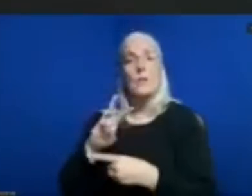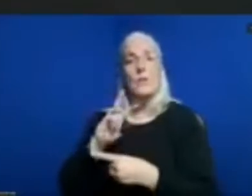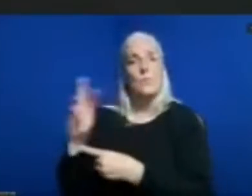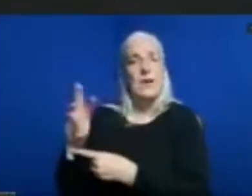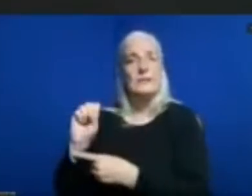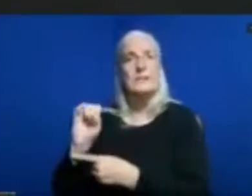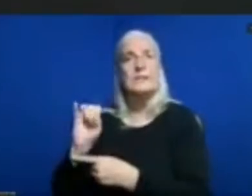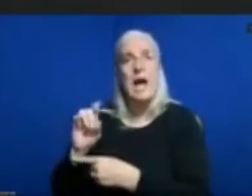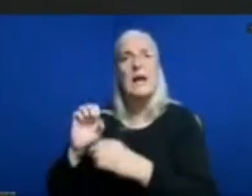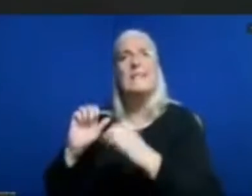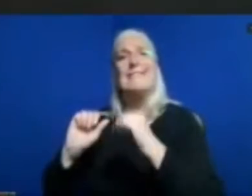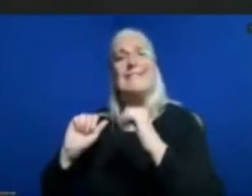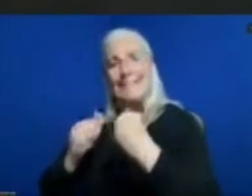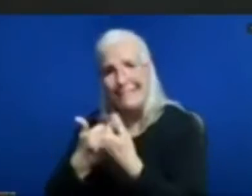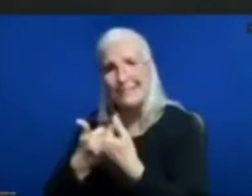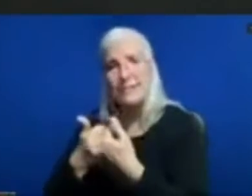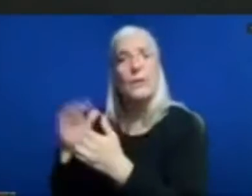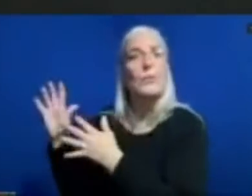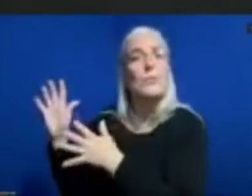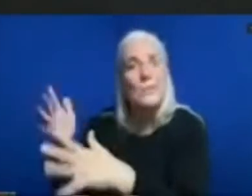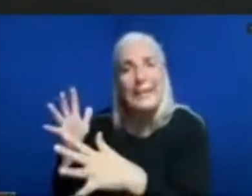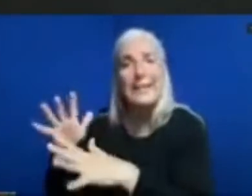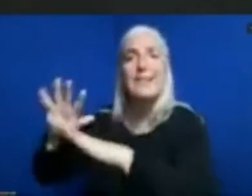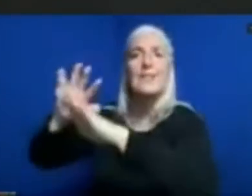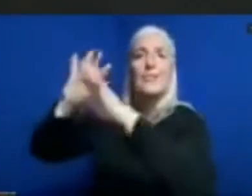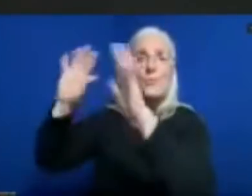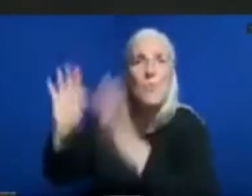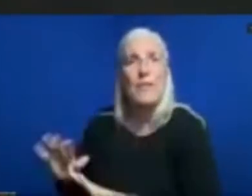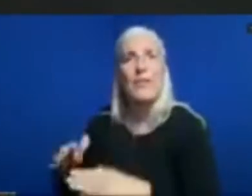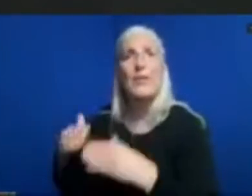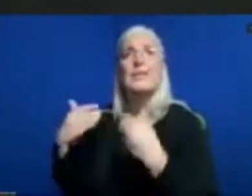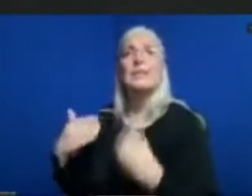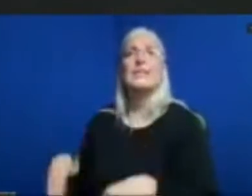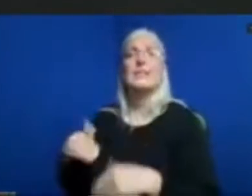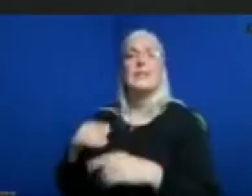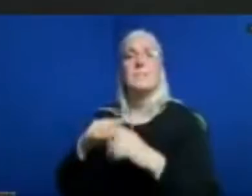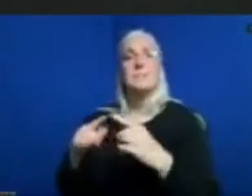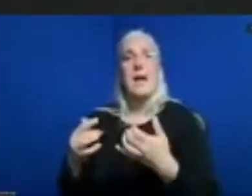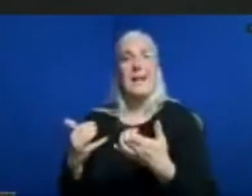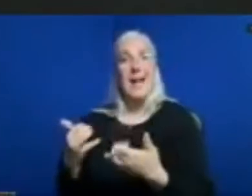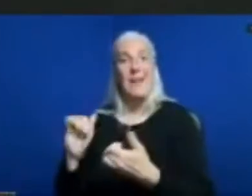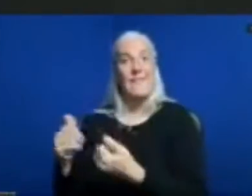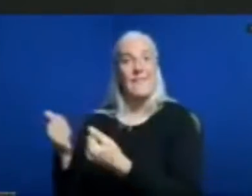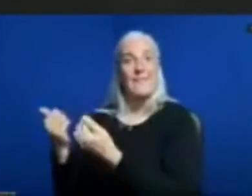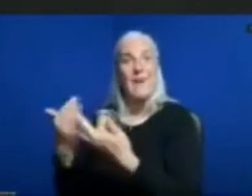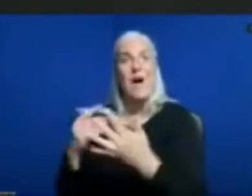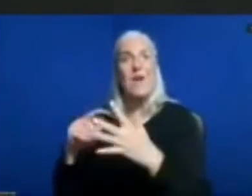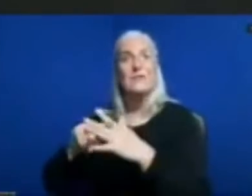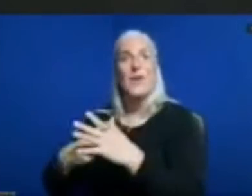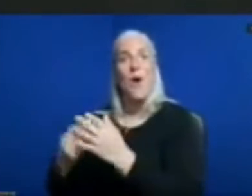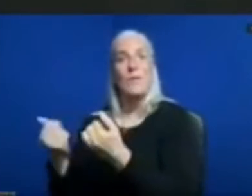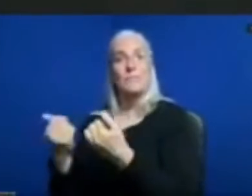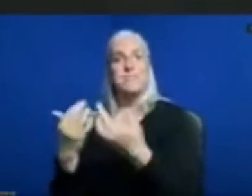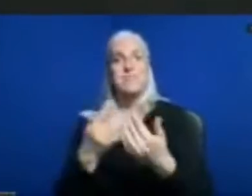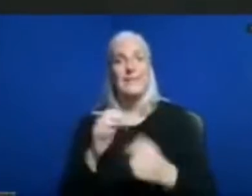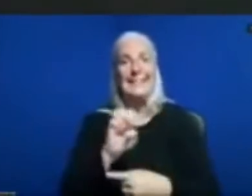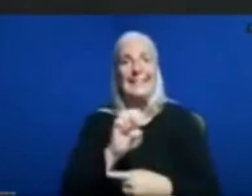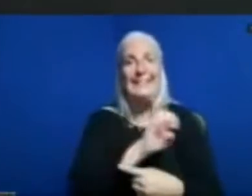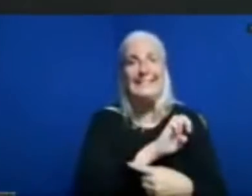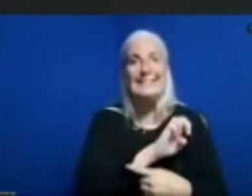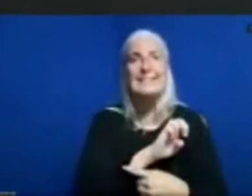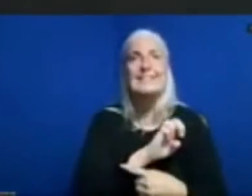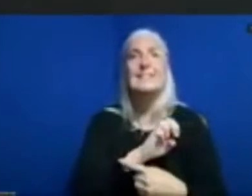fire further to the east. However, we remain successful in keeping the fire out of the Mill